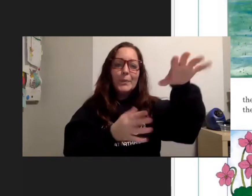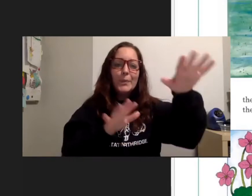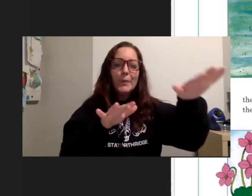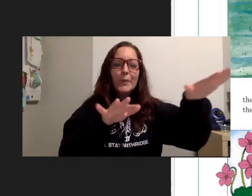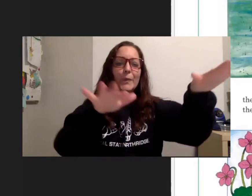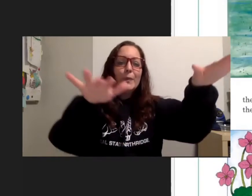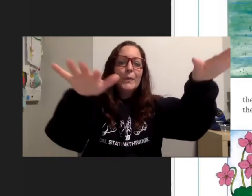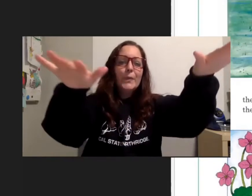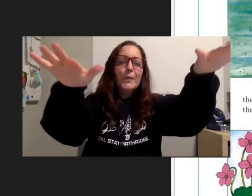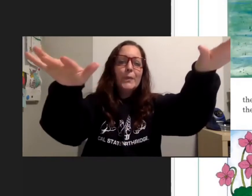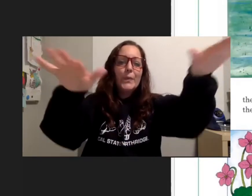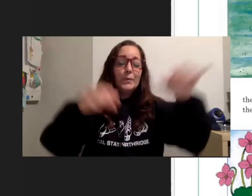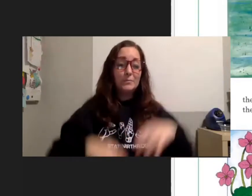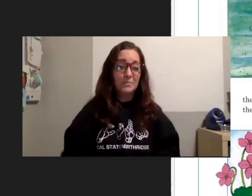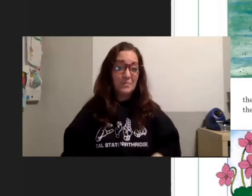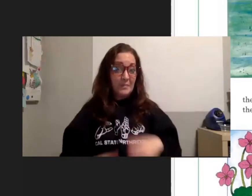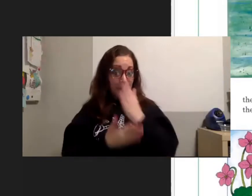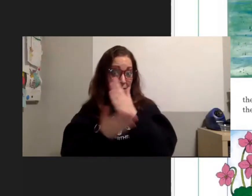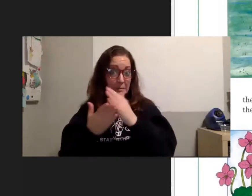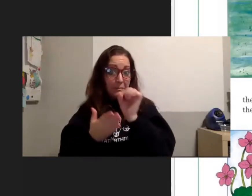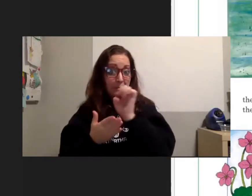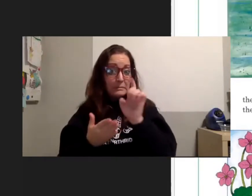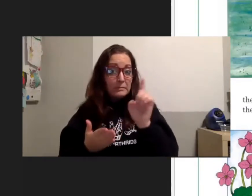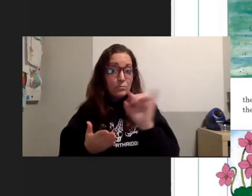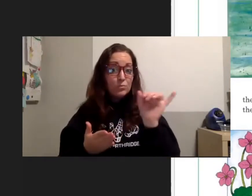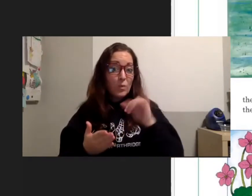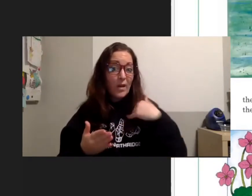ground like tiny parachutes.